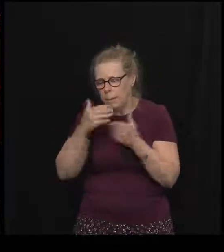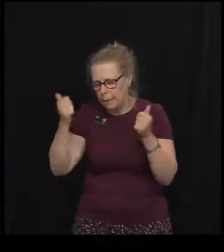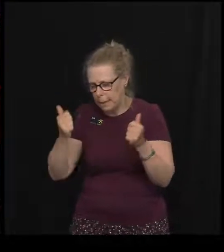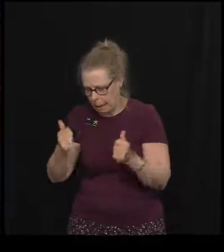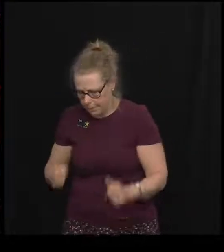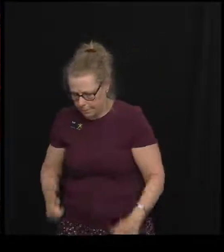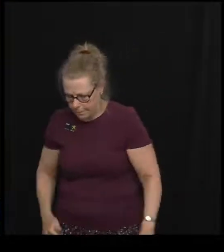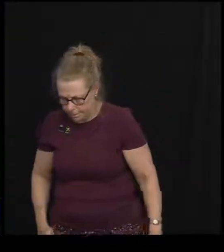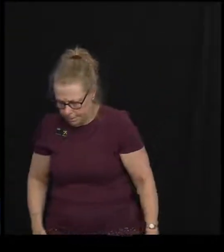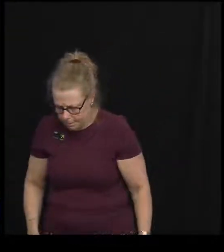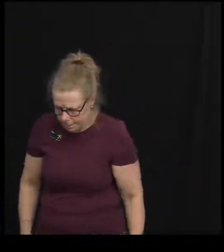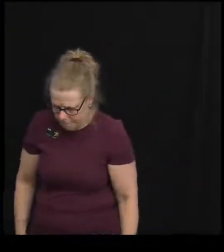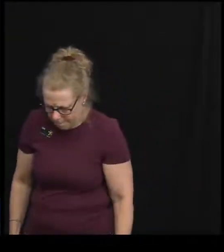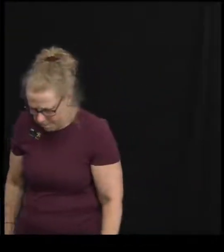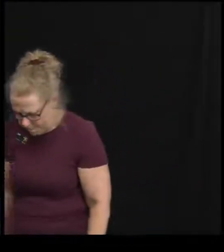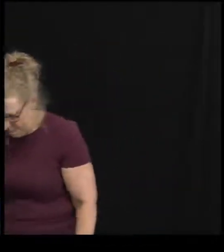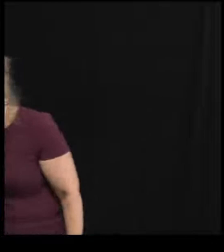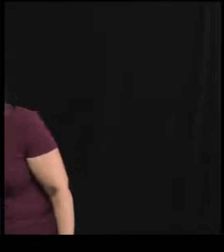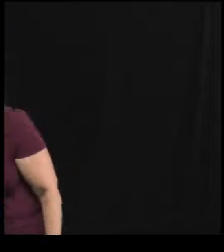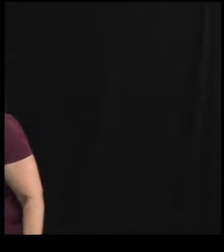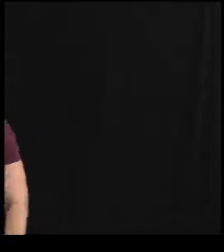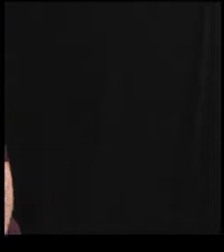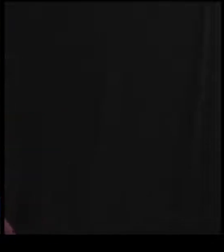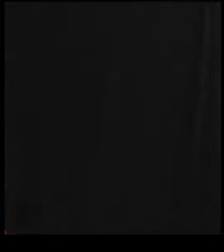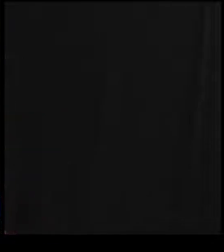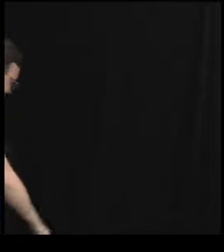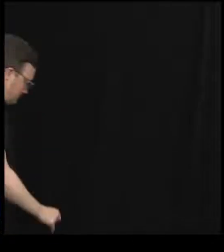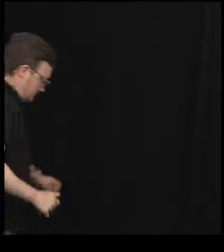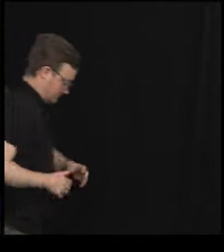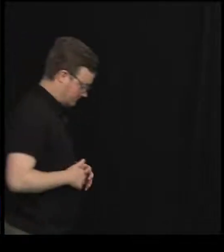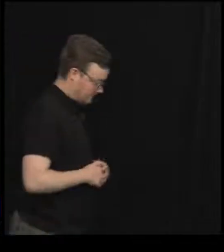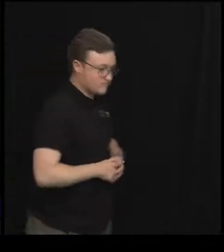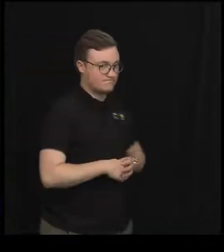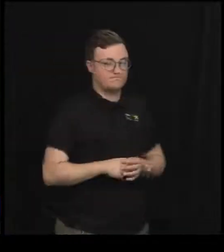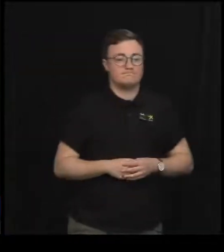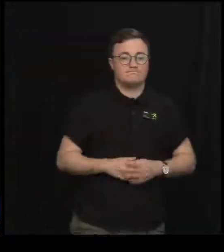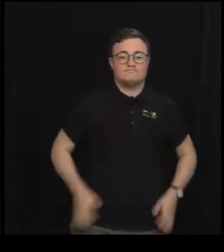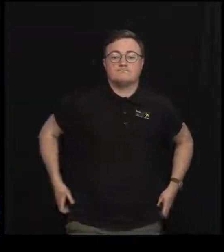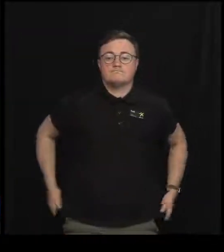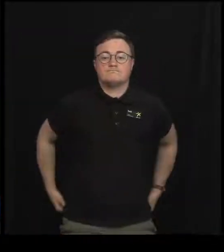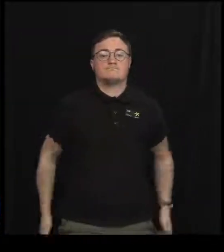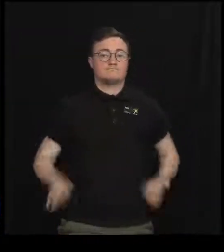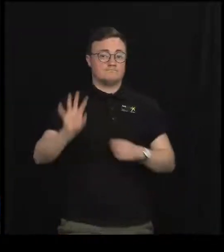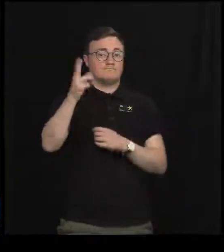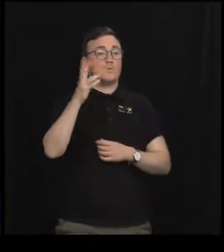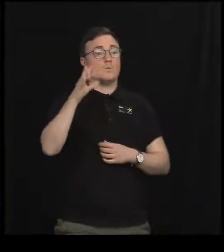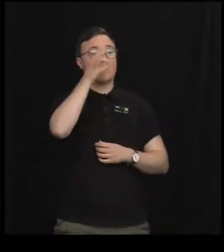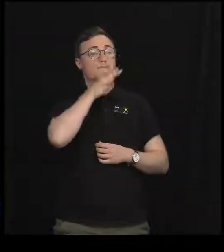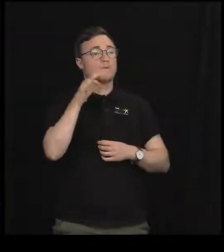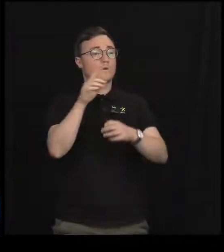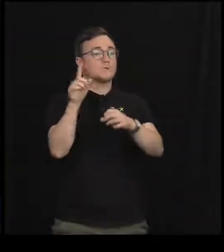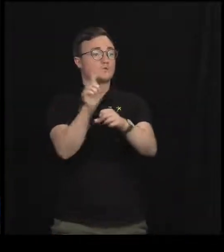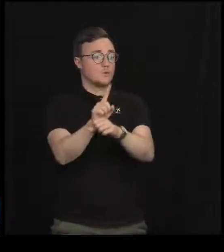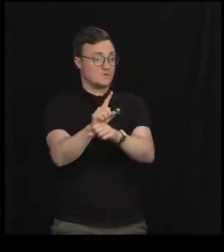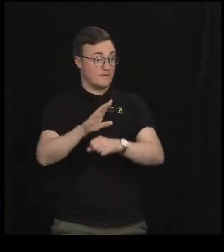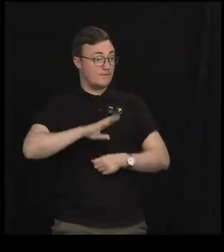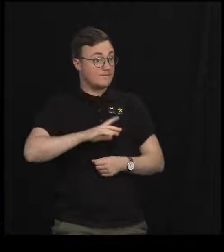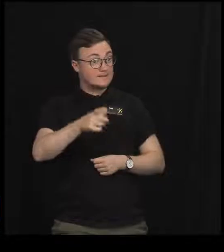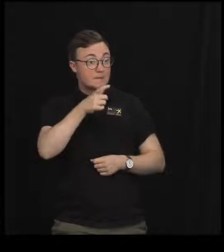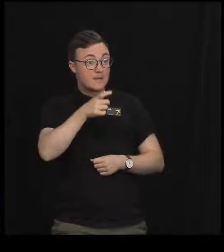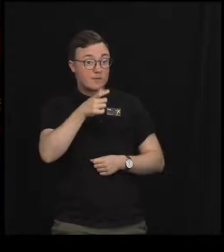unheard audience here. Do we have a question from the audience? And is there a microphone even? Otherwise, I will repeat the question.